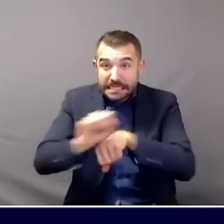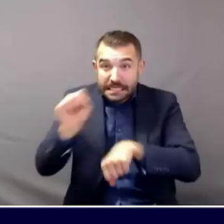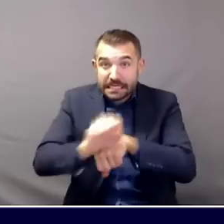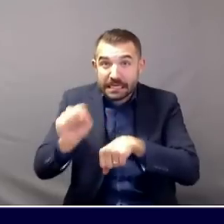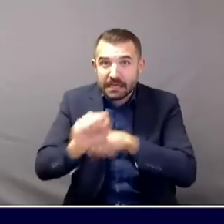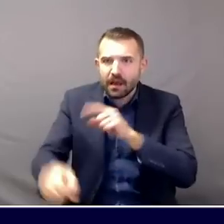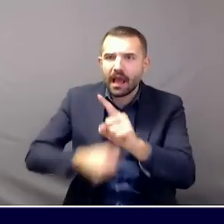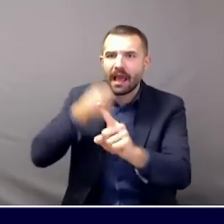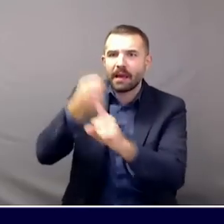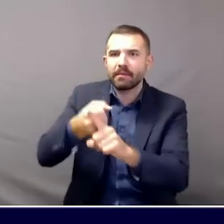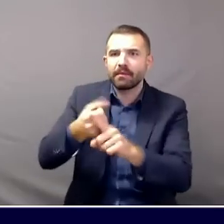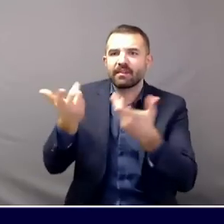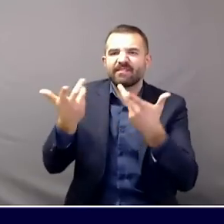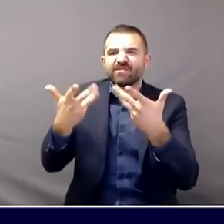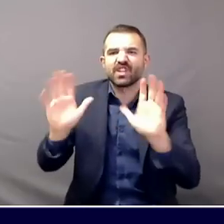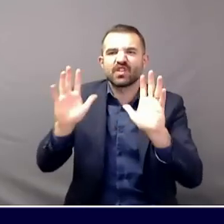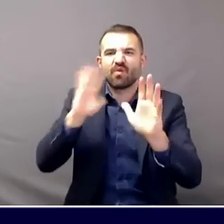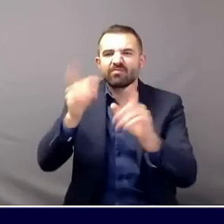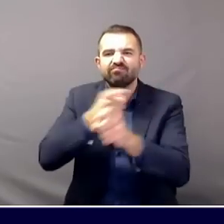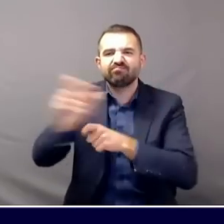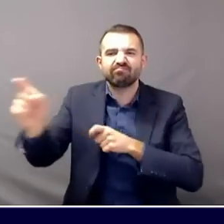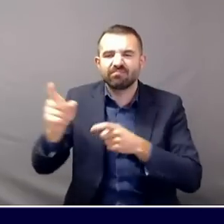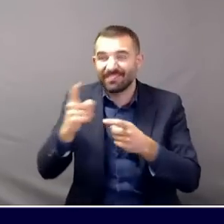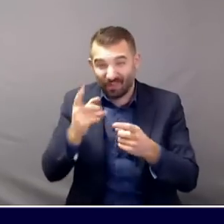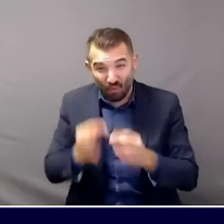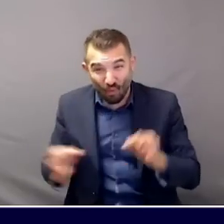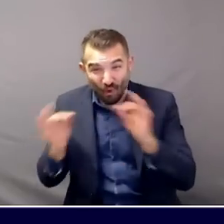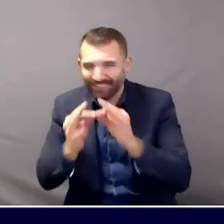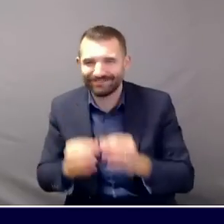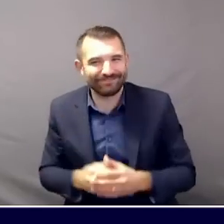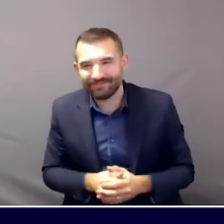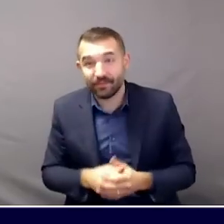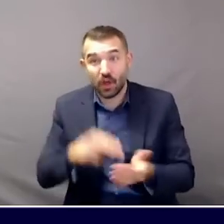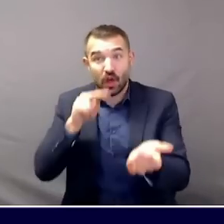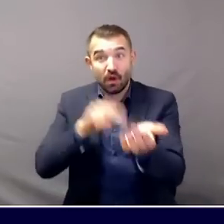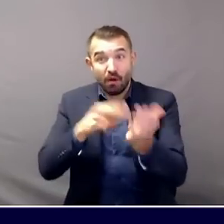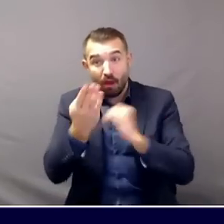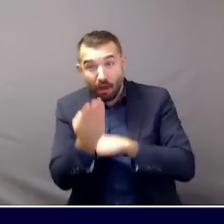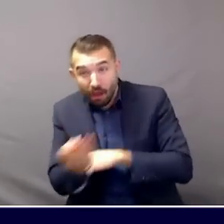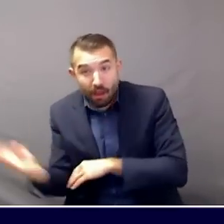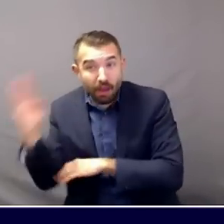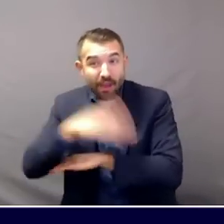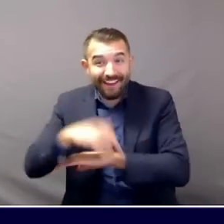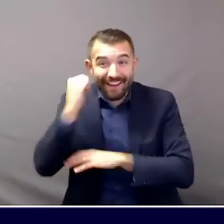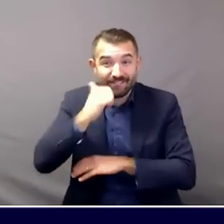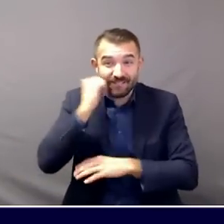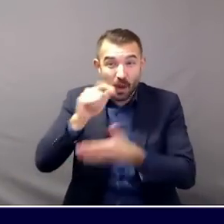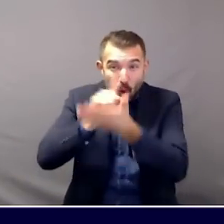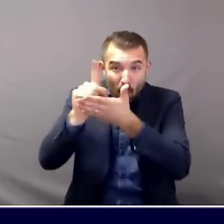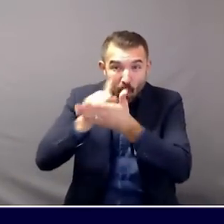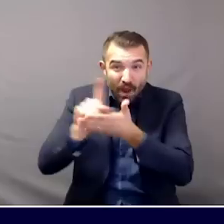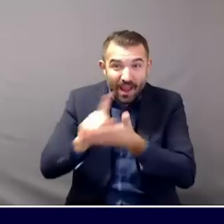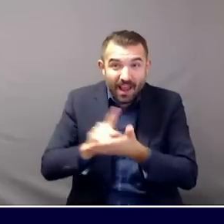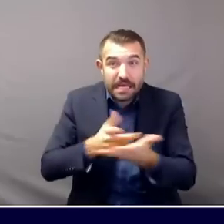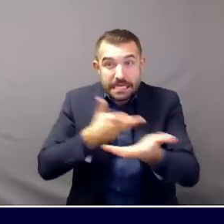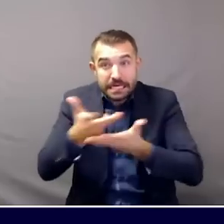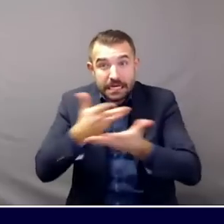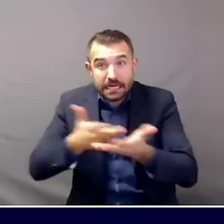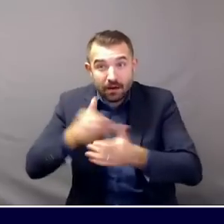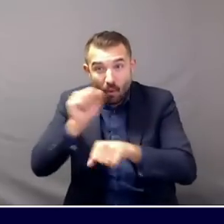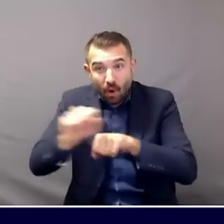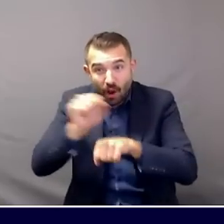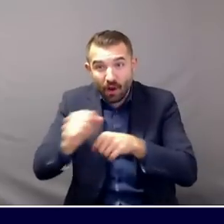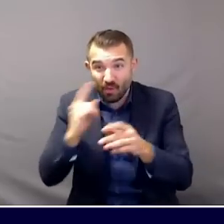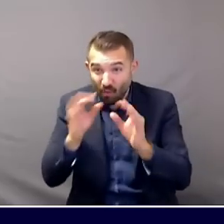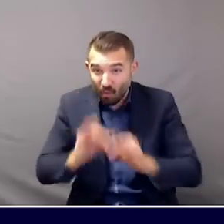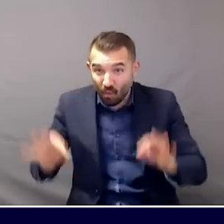caring for seriously ill patients for hours, days, weeks, and months on end. It hurts the elementary school kid who doesn't have